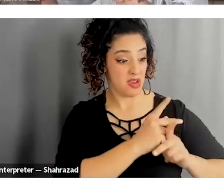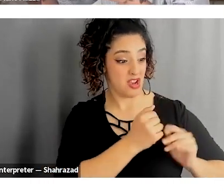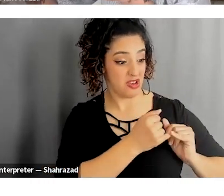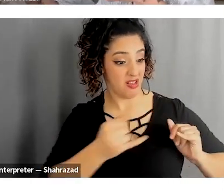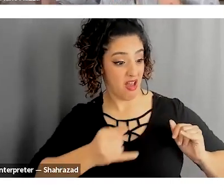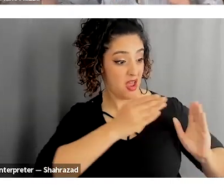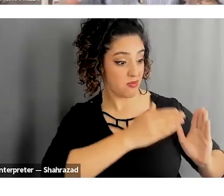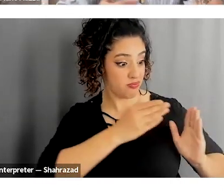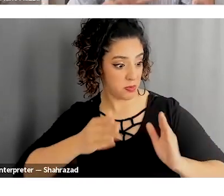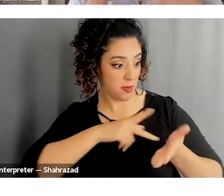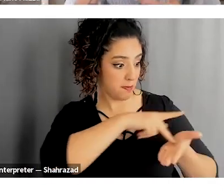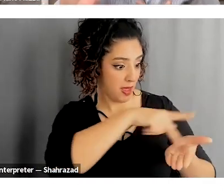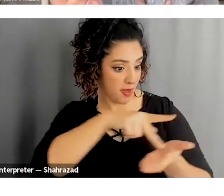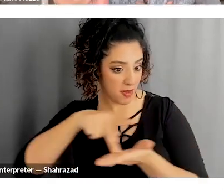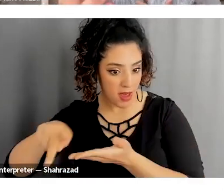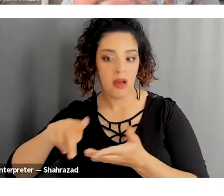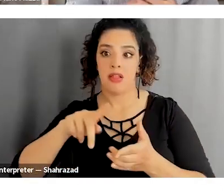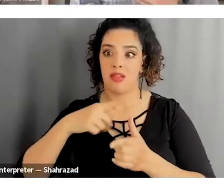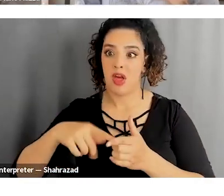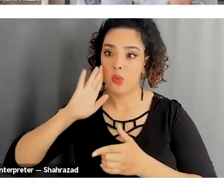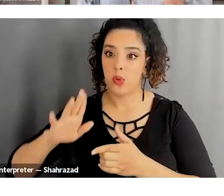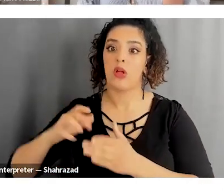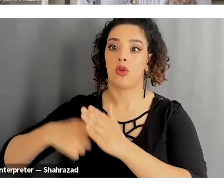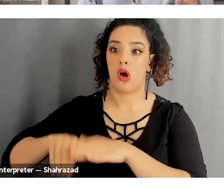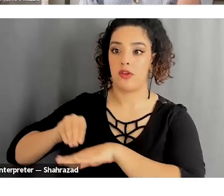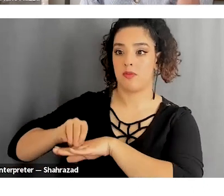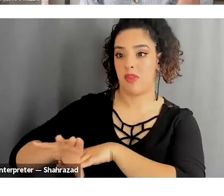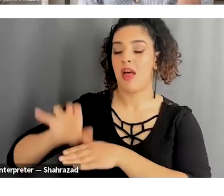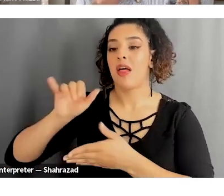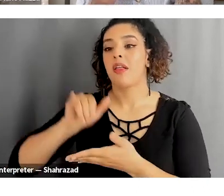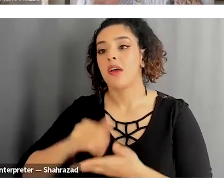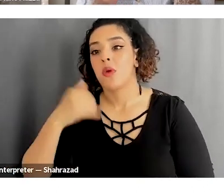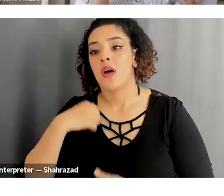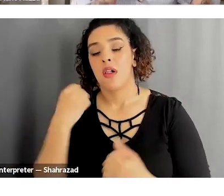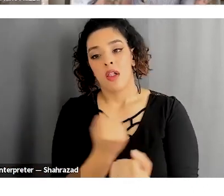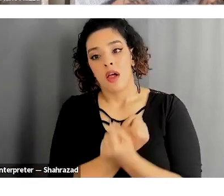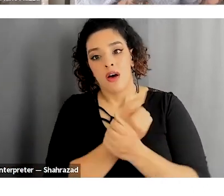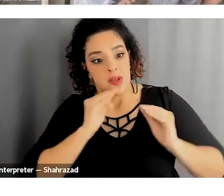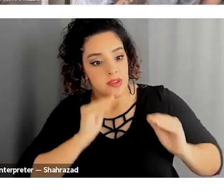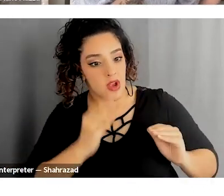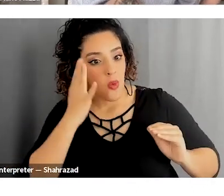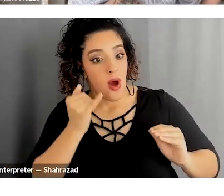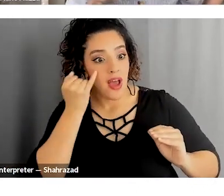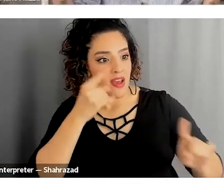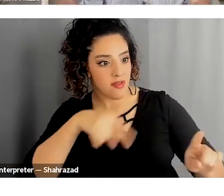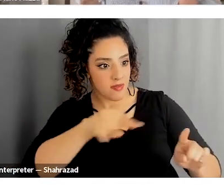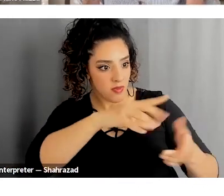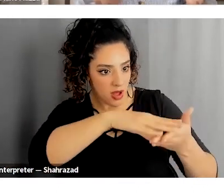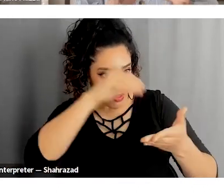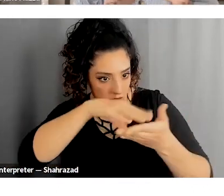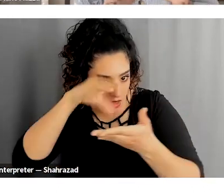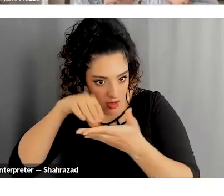costs at the end, right? So that's why I love teaching, because it's like, if you can take this knowledge